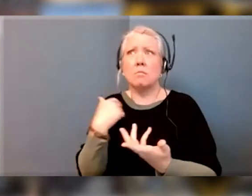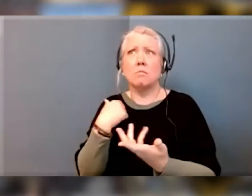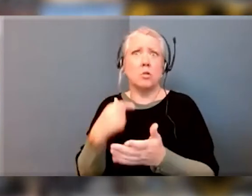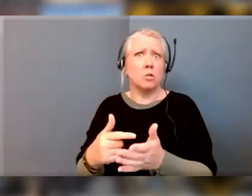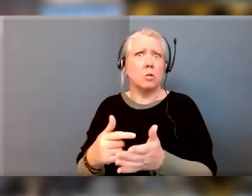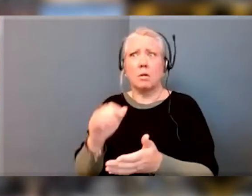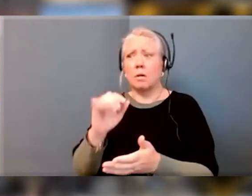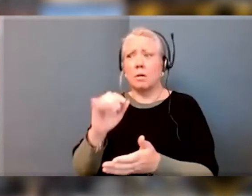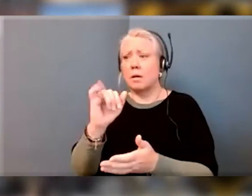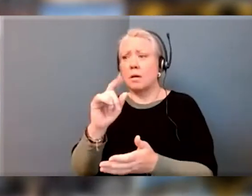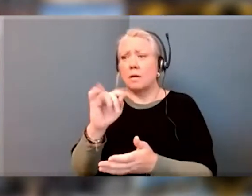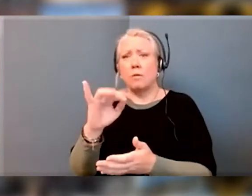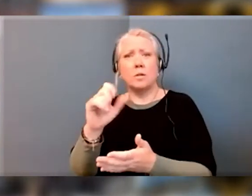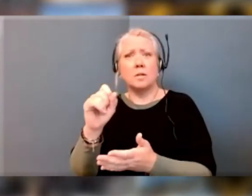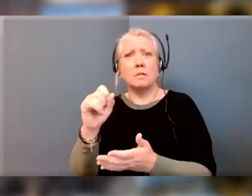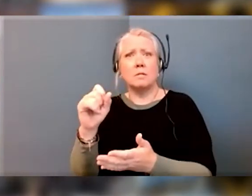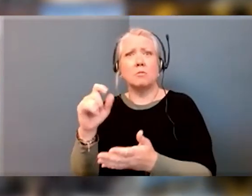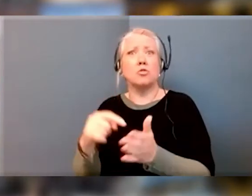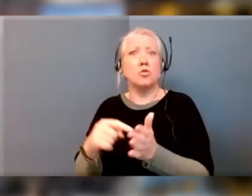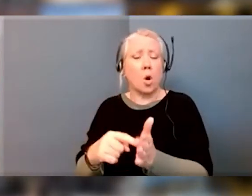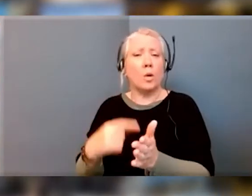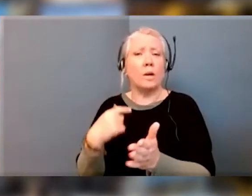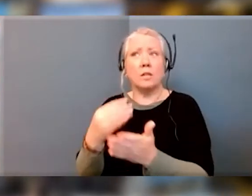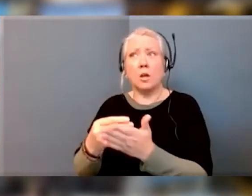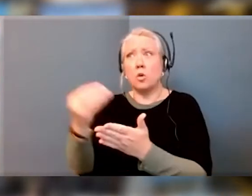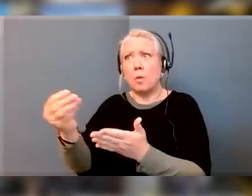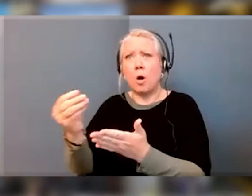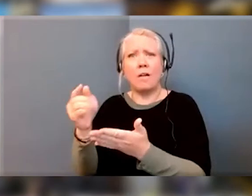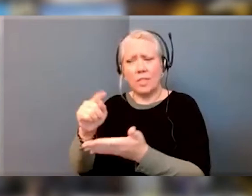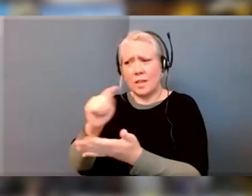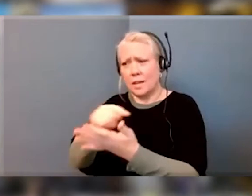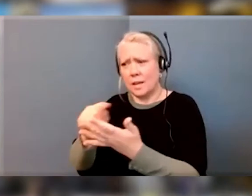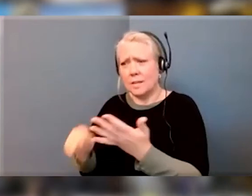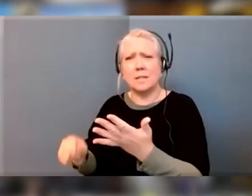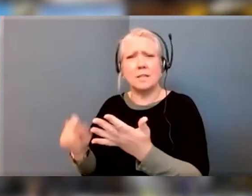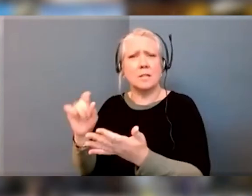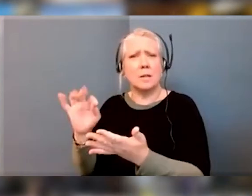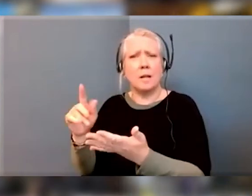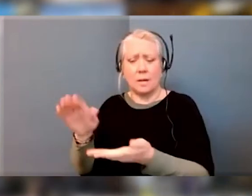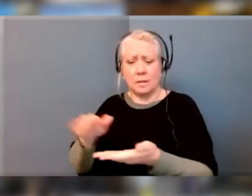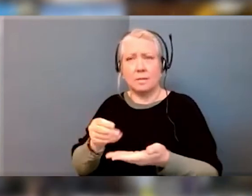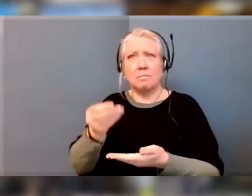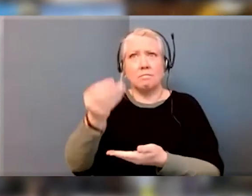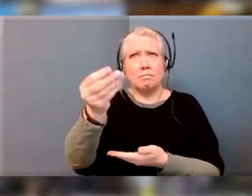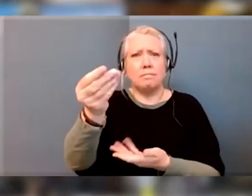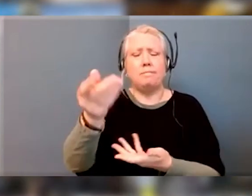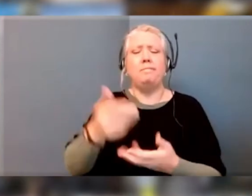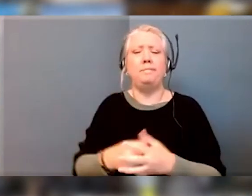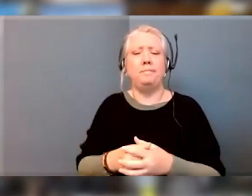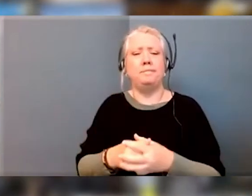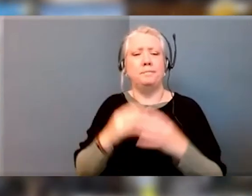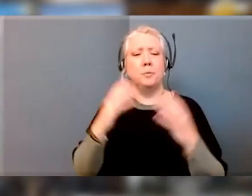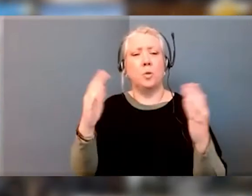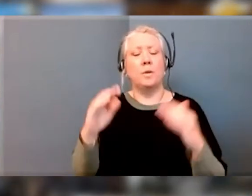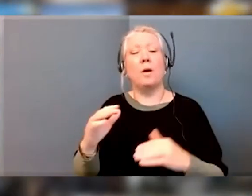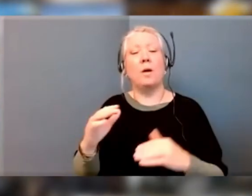spent. Just wanted to make a note of those. So now talking about the application itself.